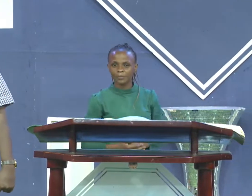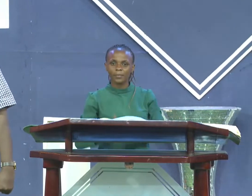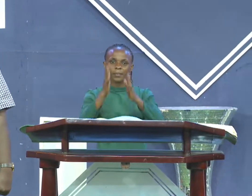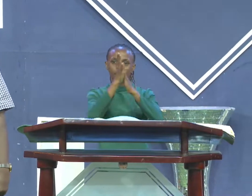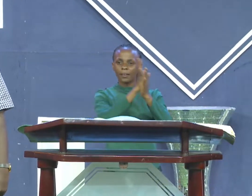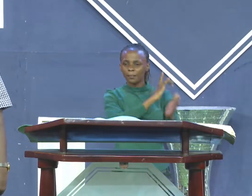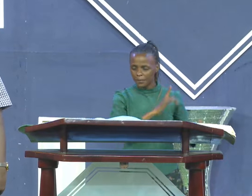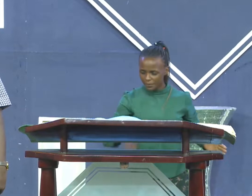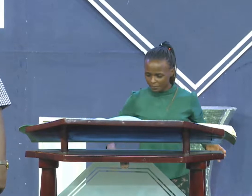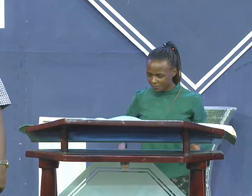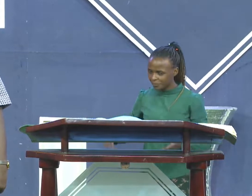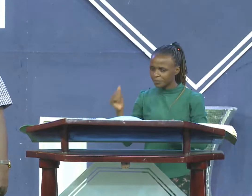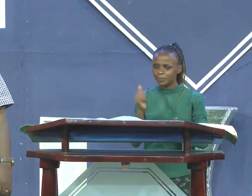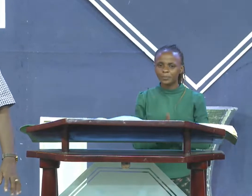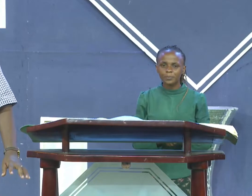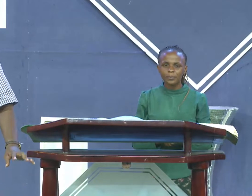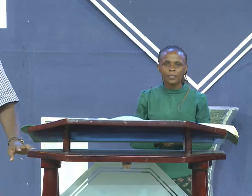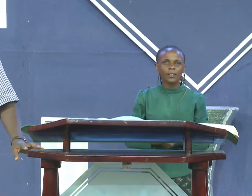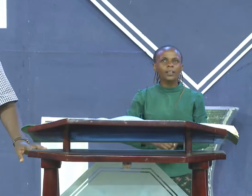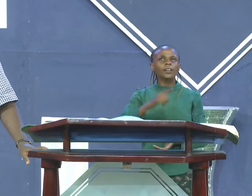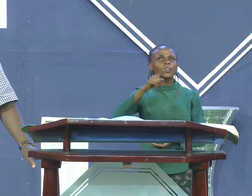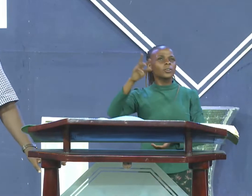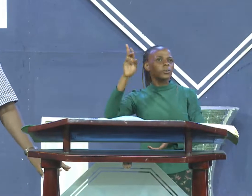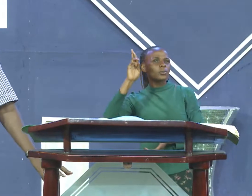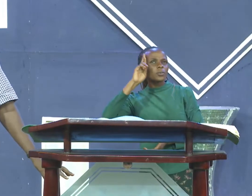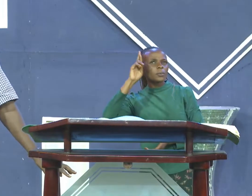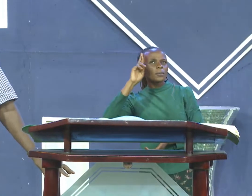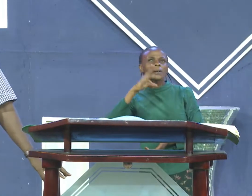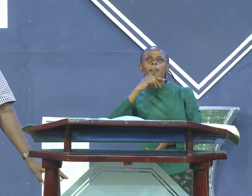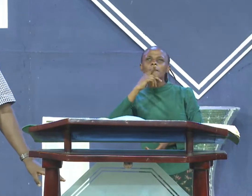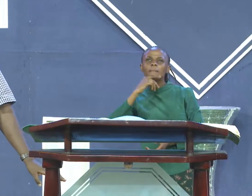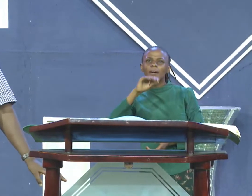Praise the Lord. Have you remembered blind